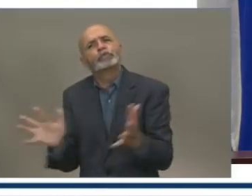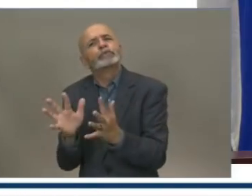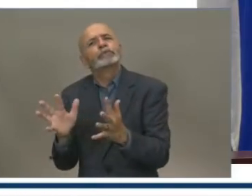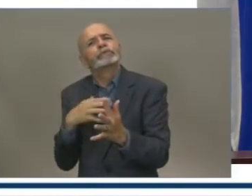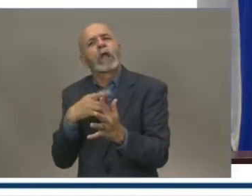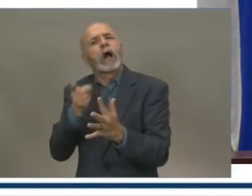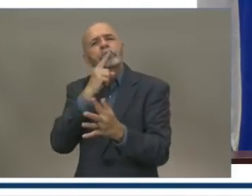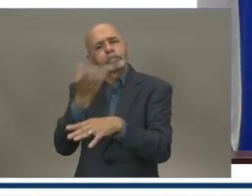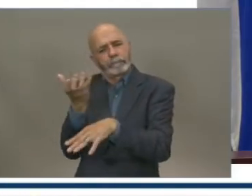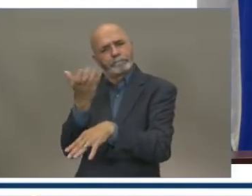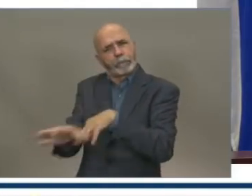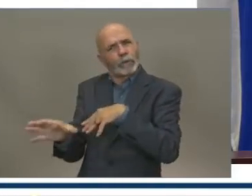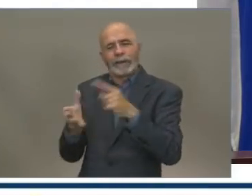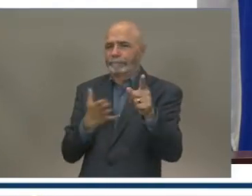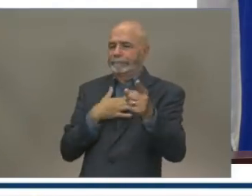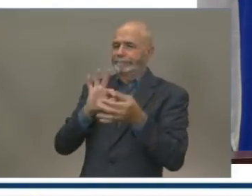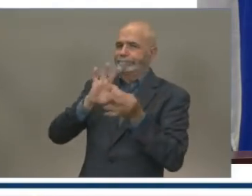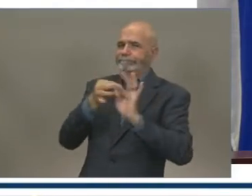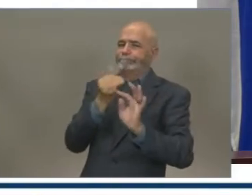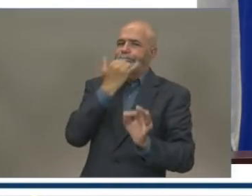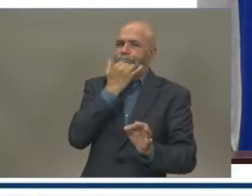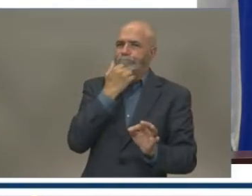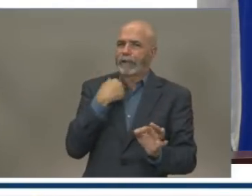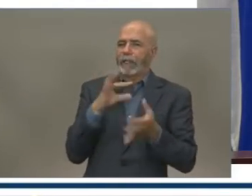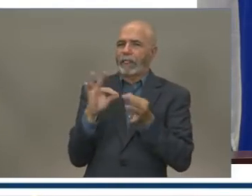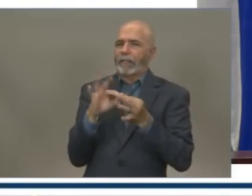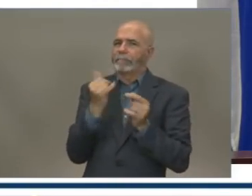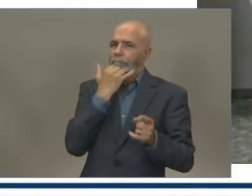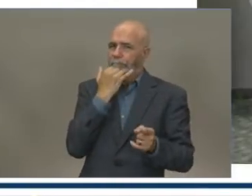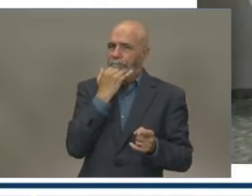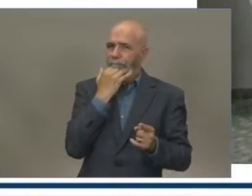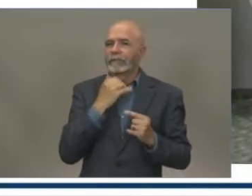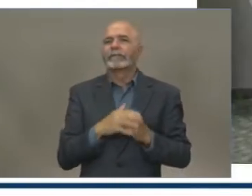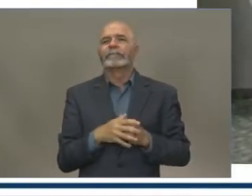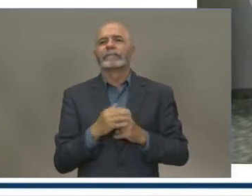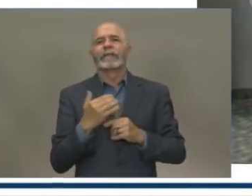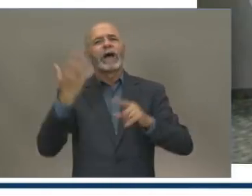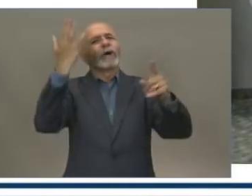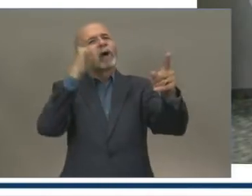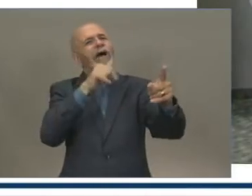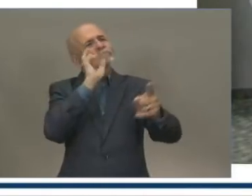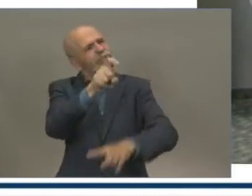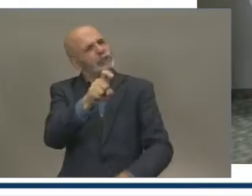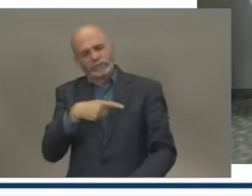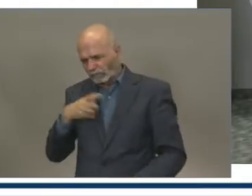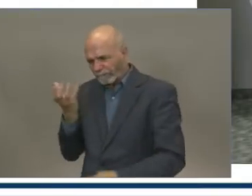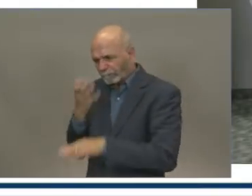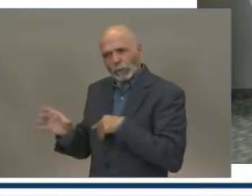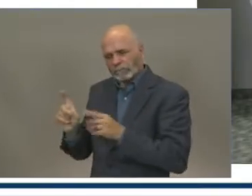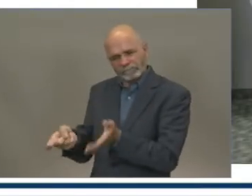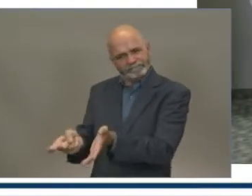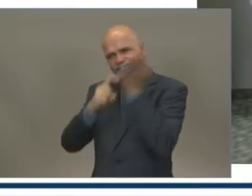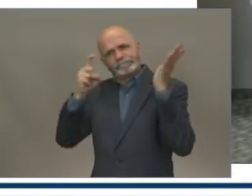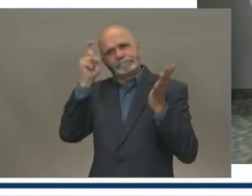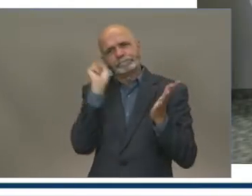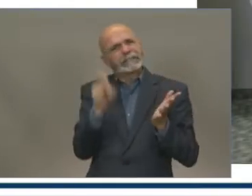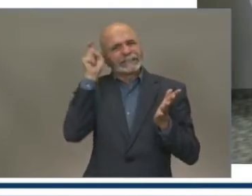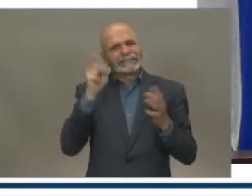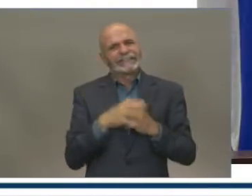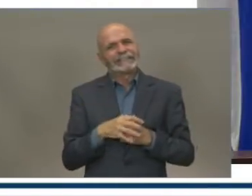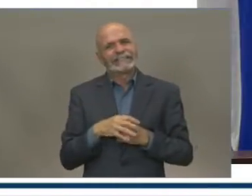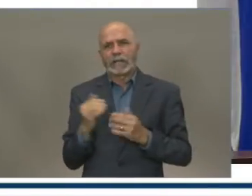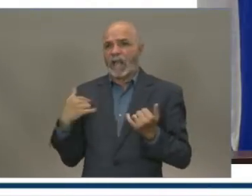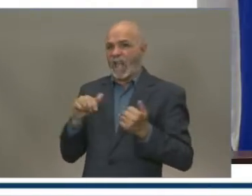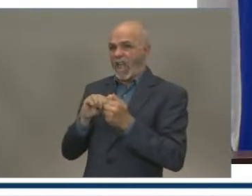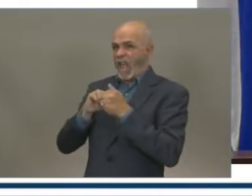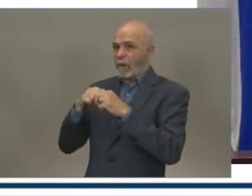error in my language. Why not require it? So that then you're on. How do you monitor that? How do you